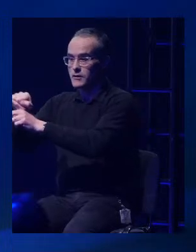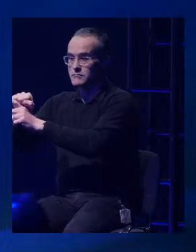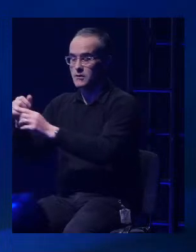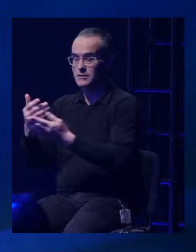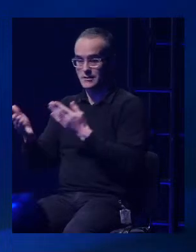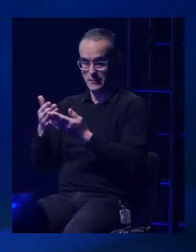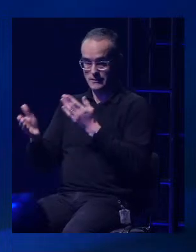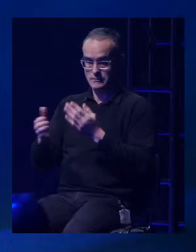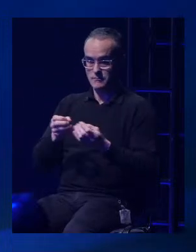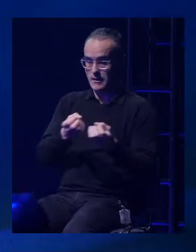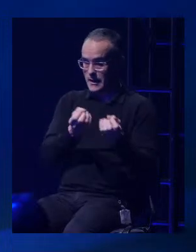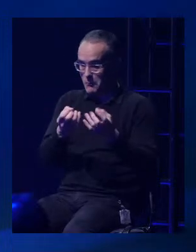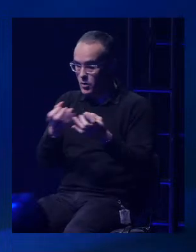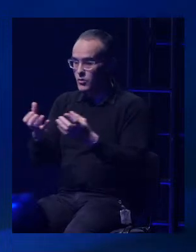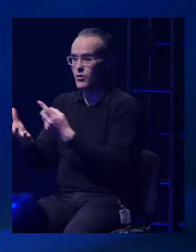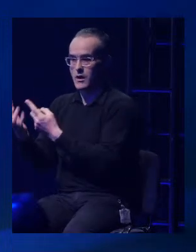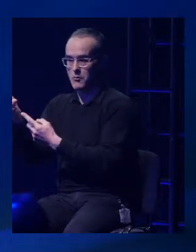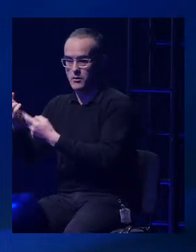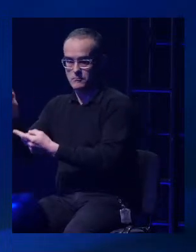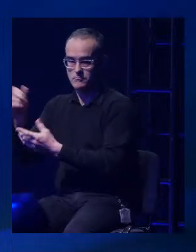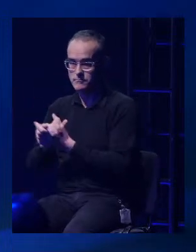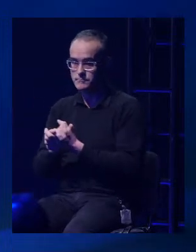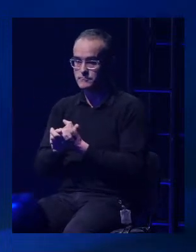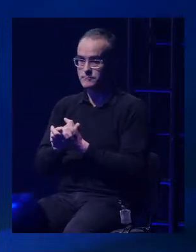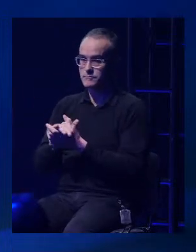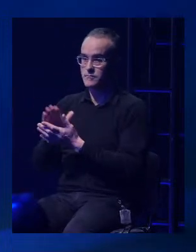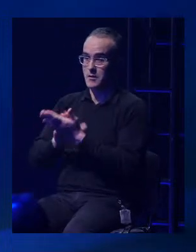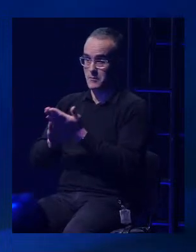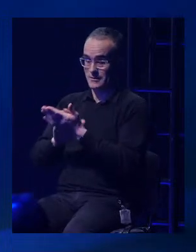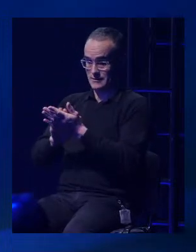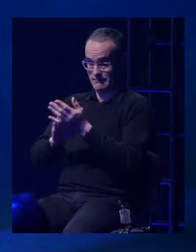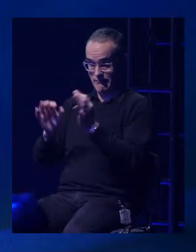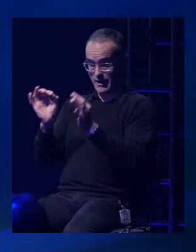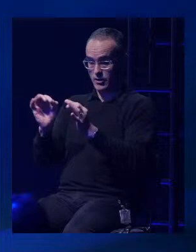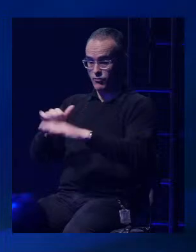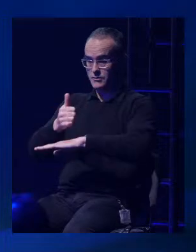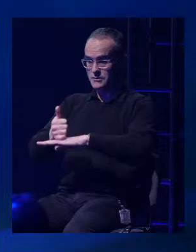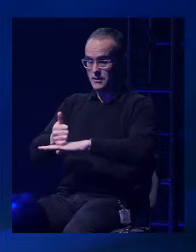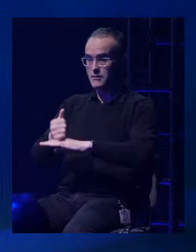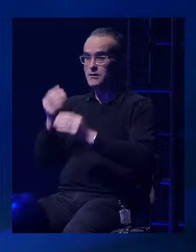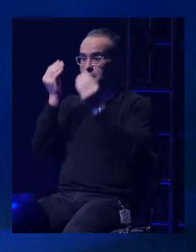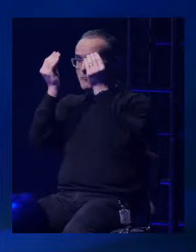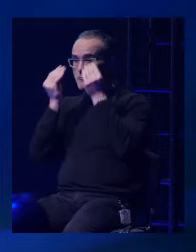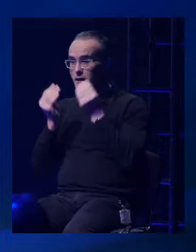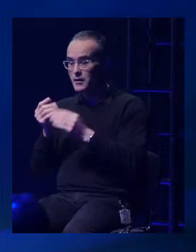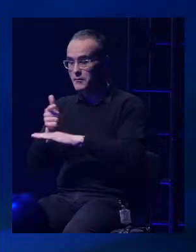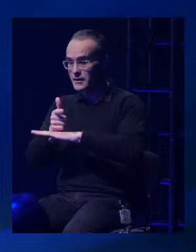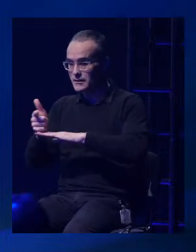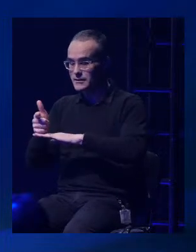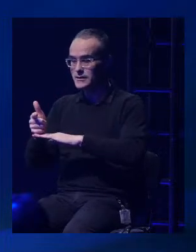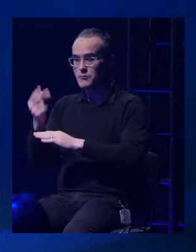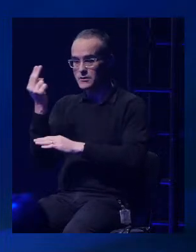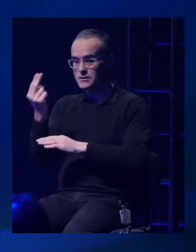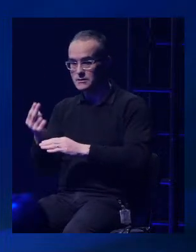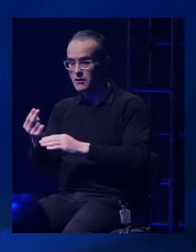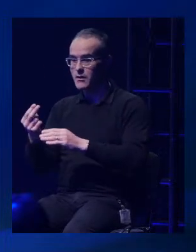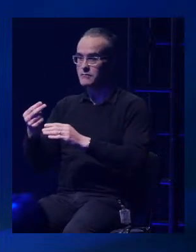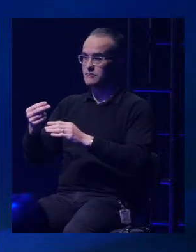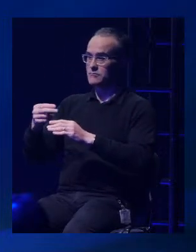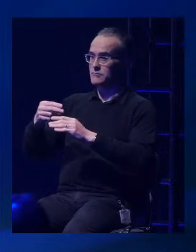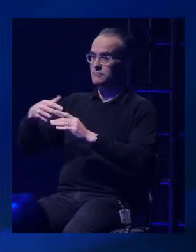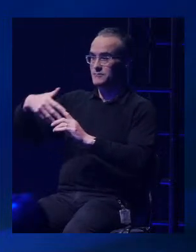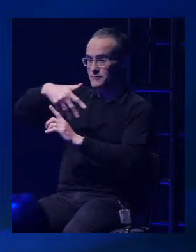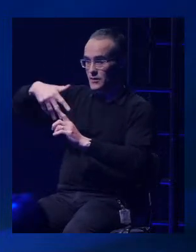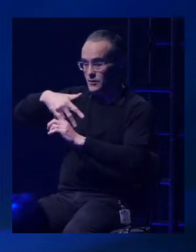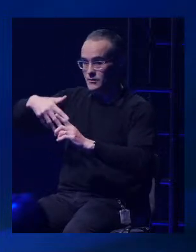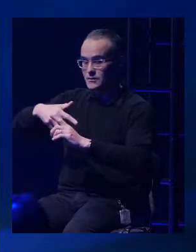The benefits of this is that we can share accurate images on set with great lighting, makeup, camera set design, virtual set design, executives. Everybody